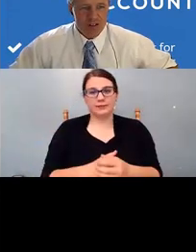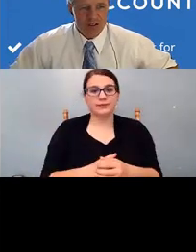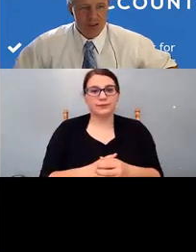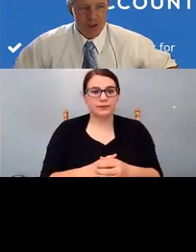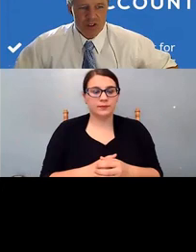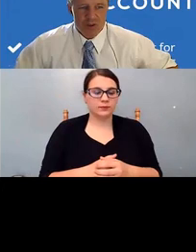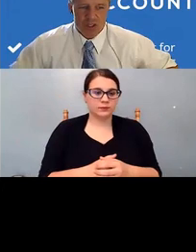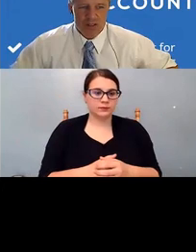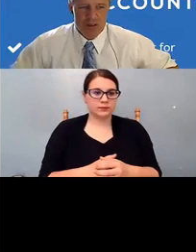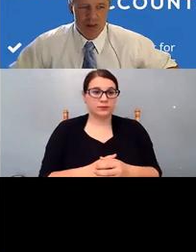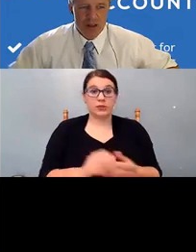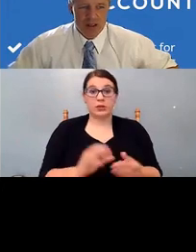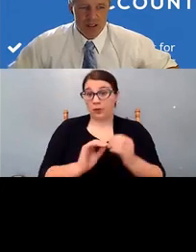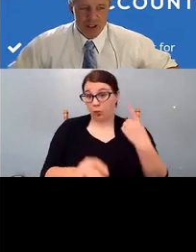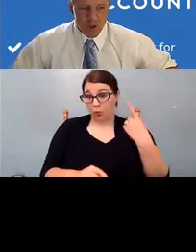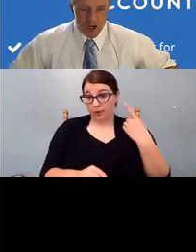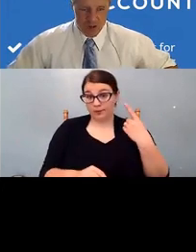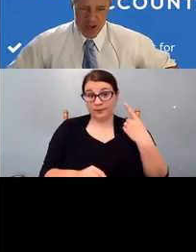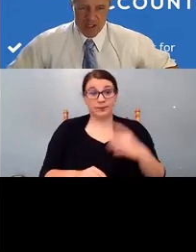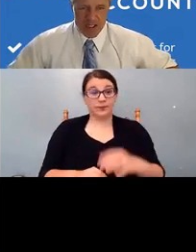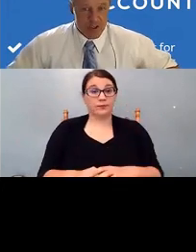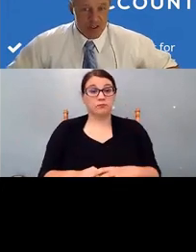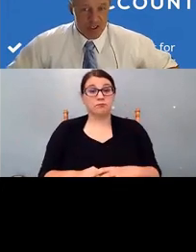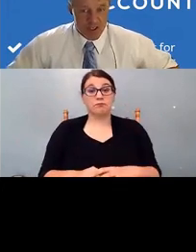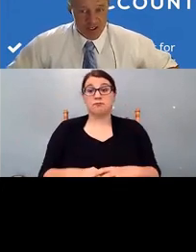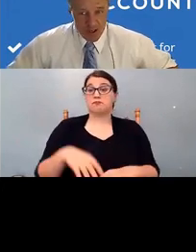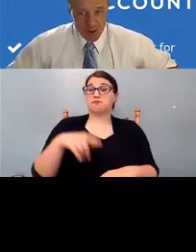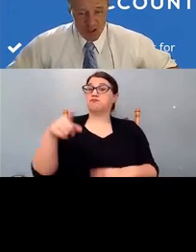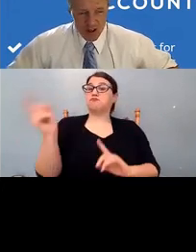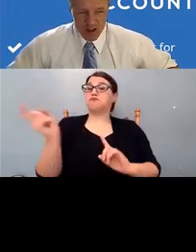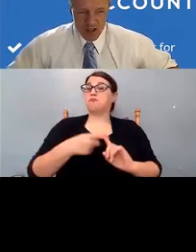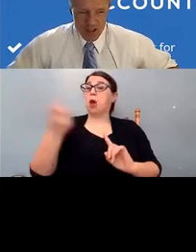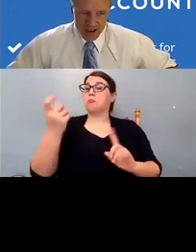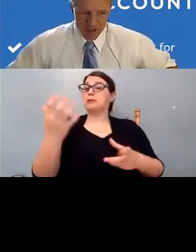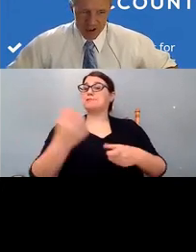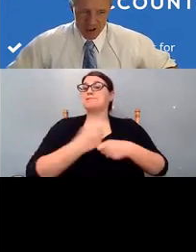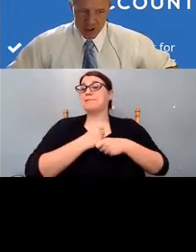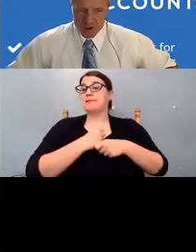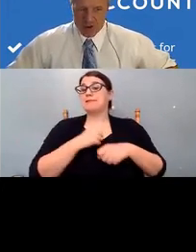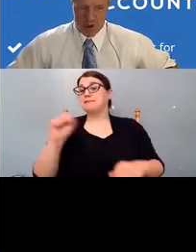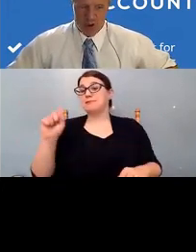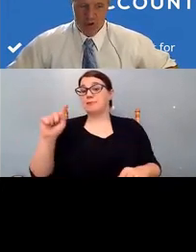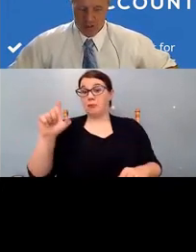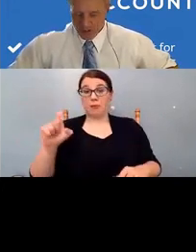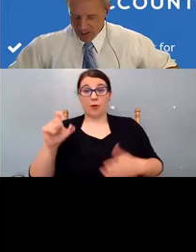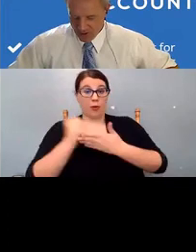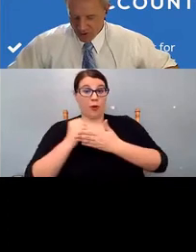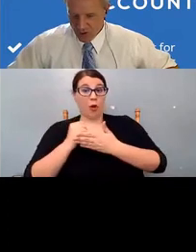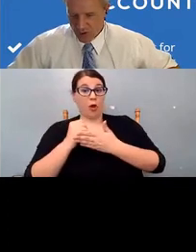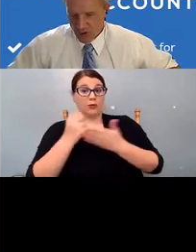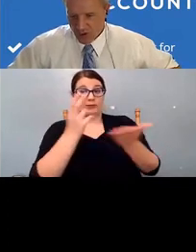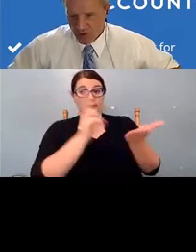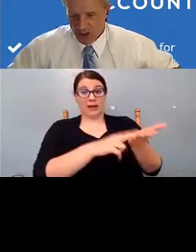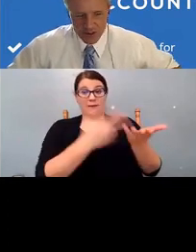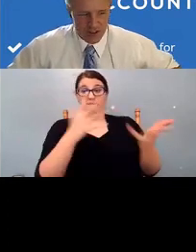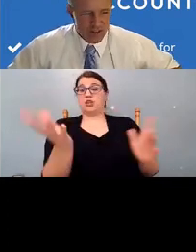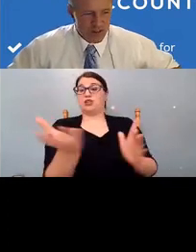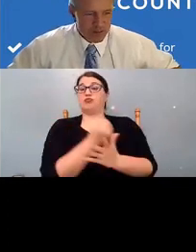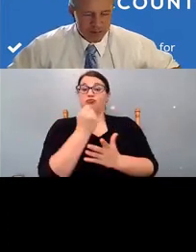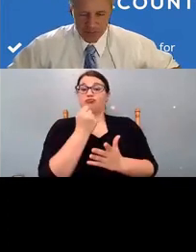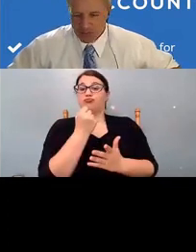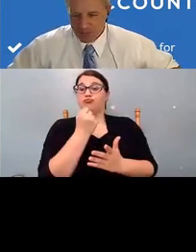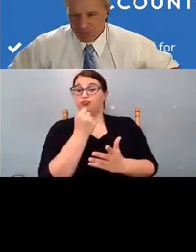answers. Question 1. You automatically receive a stable card after you enroll. Is that true or